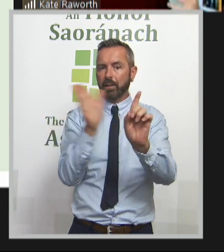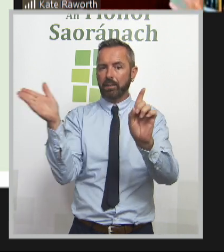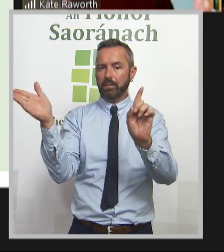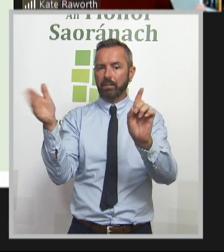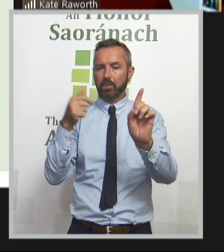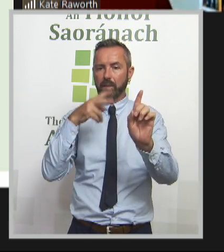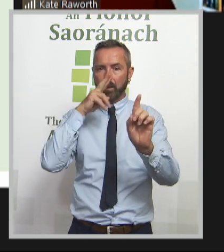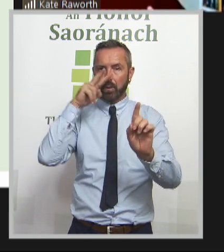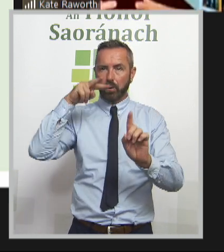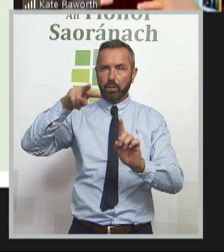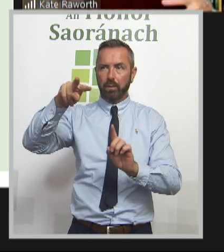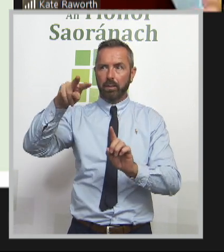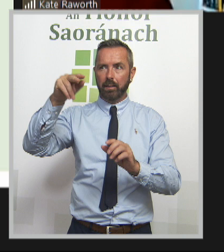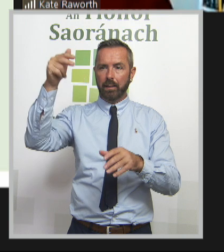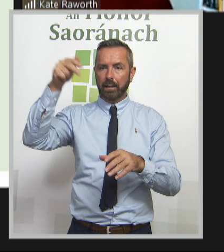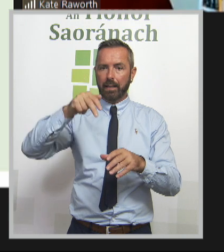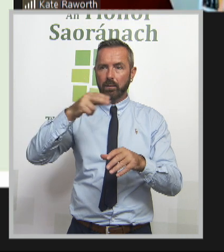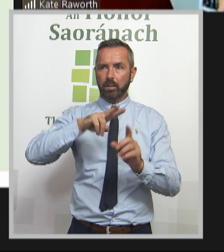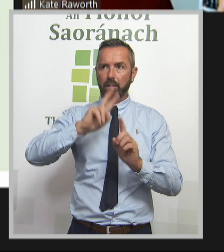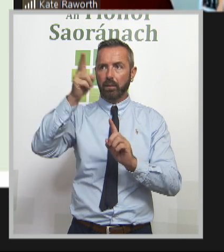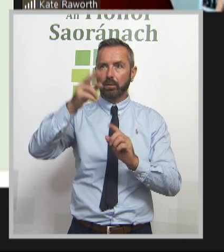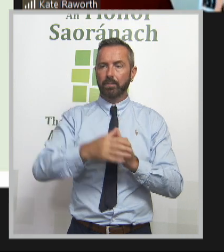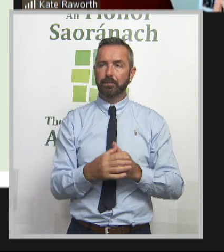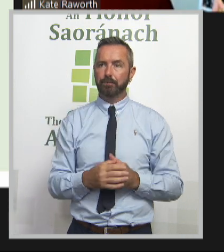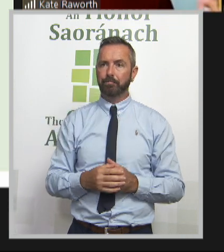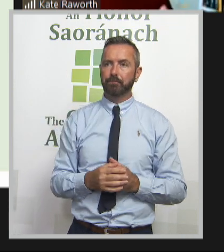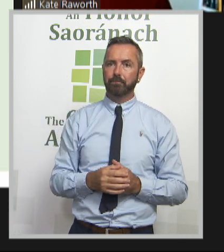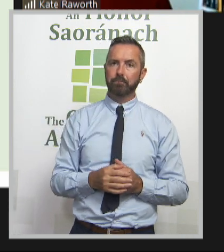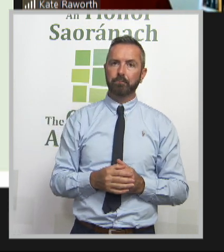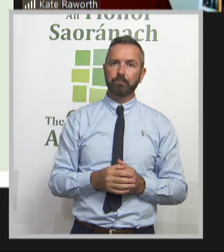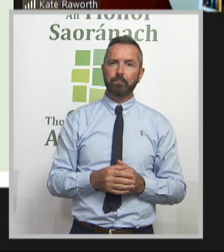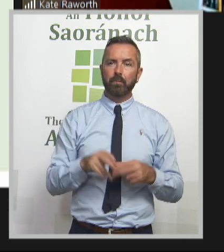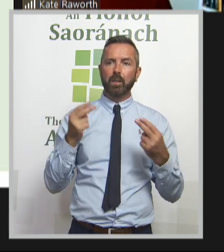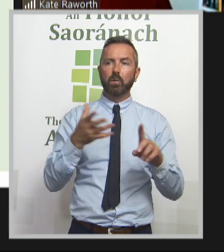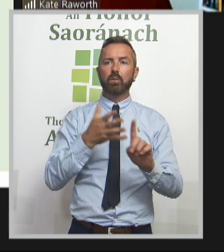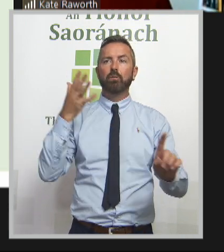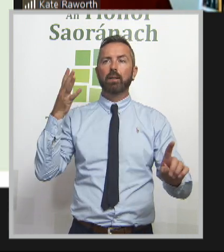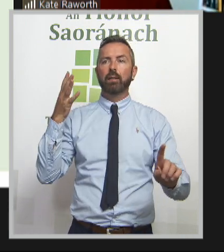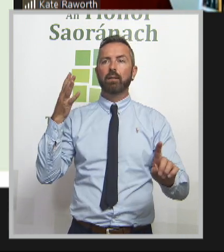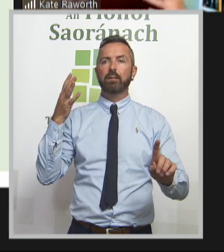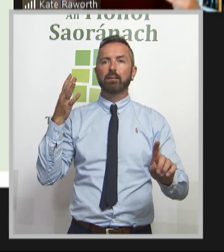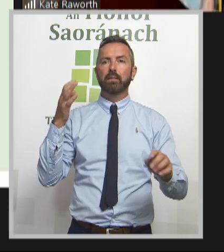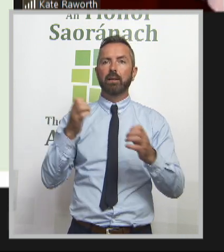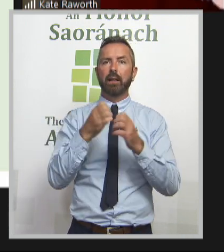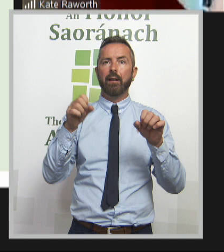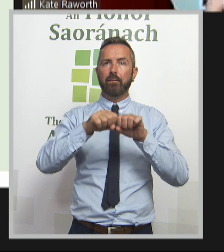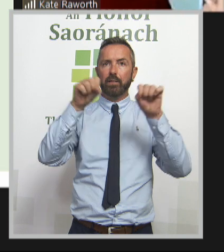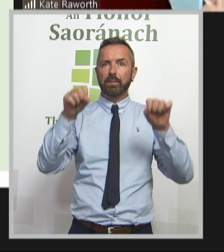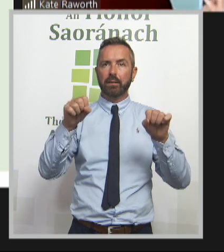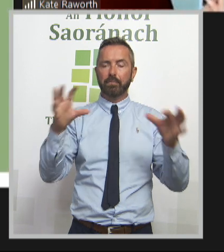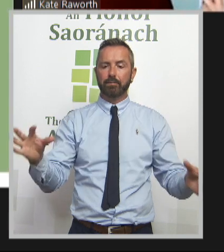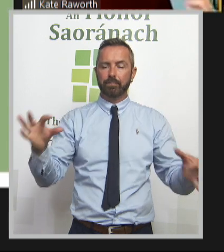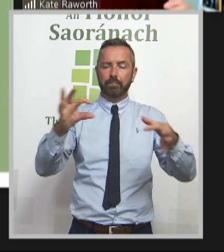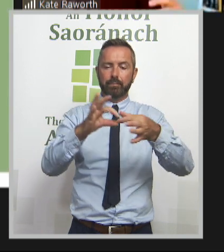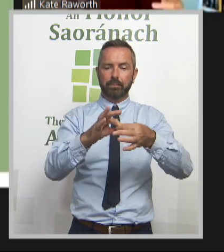to move into the donut rather than pushing ourselves out? Let's recognize that every system is embedded in many